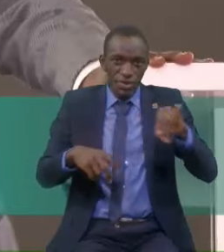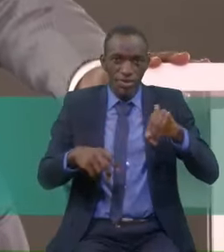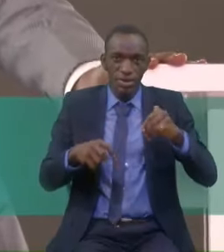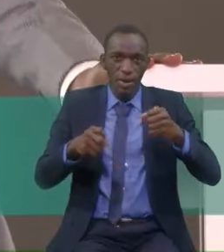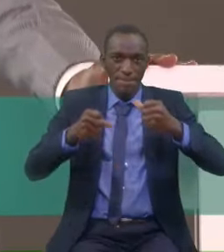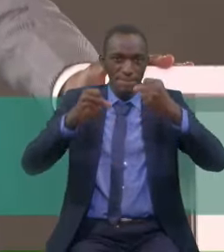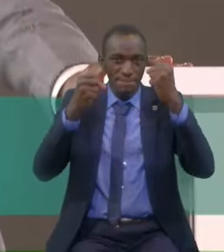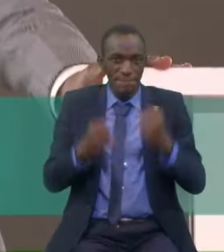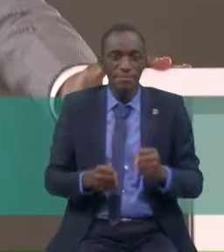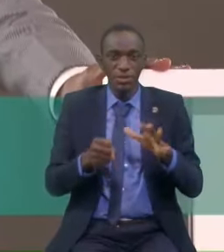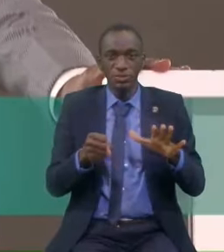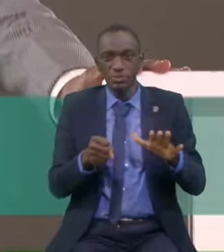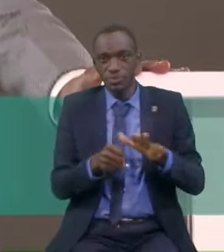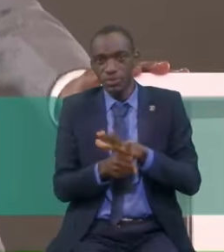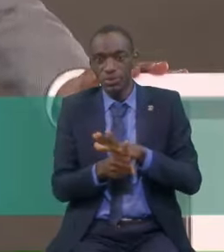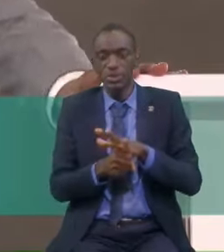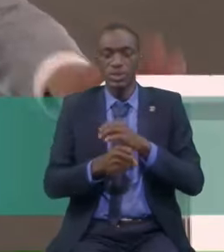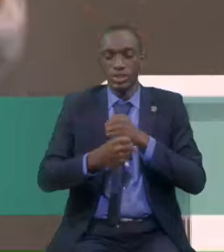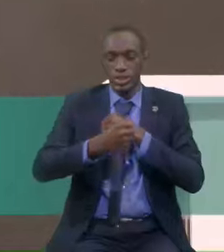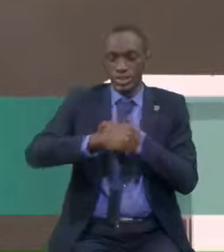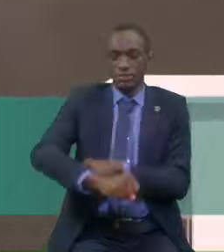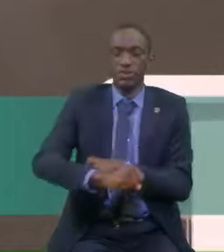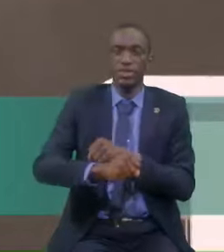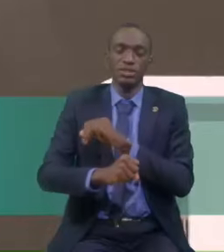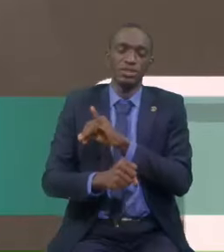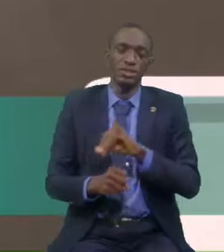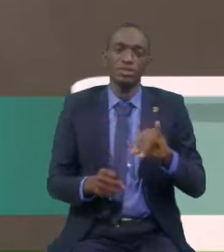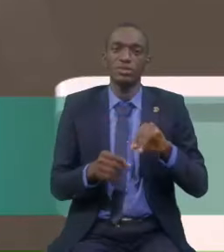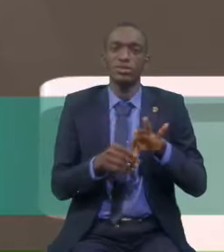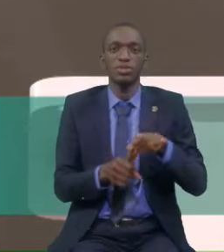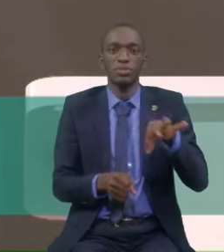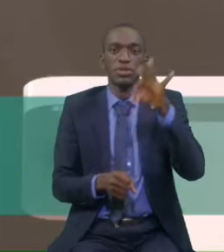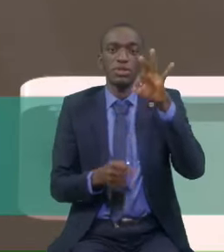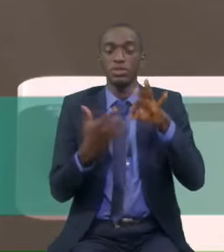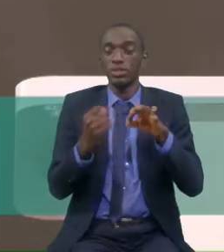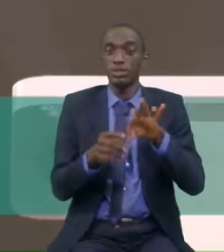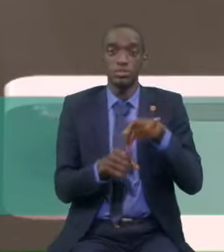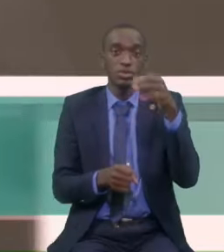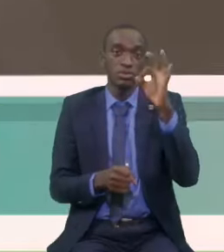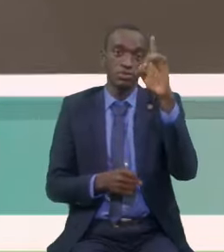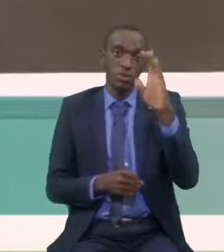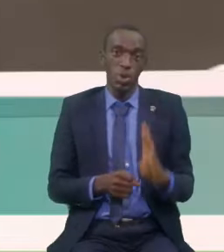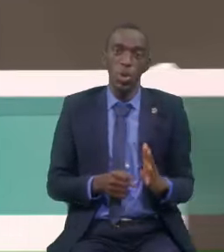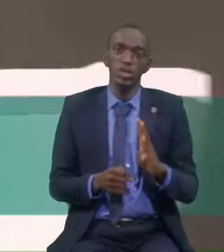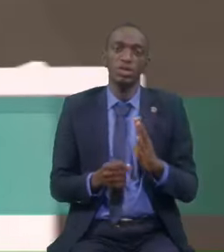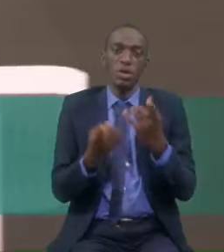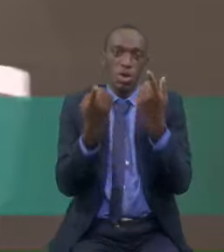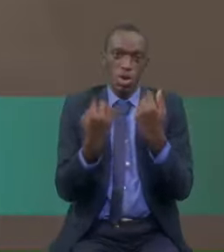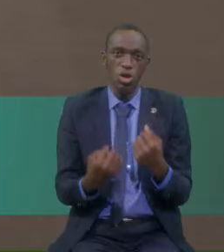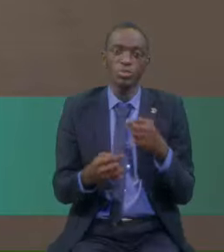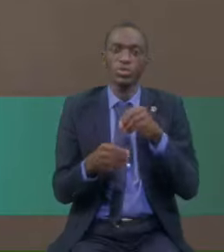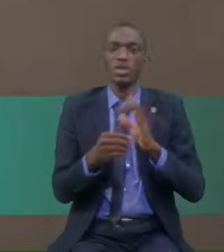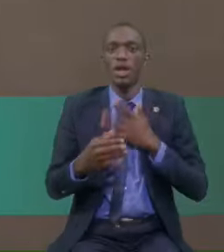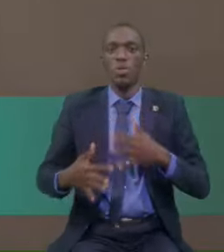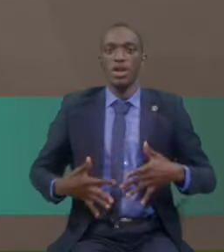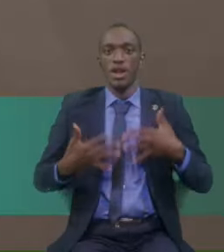the defending Spirit. The Spirit of God comes in our lives. It builds a